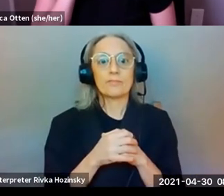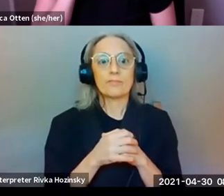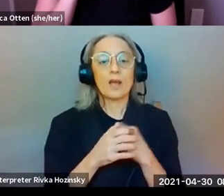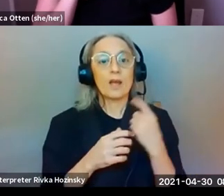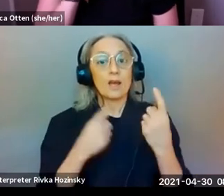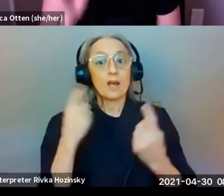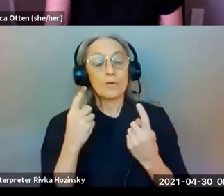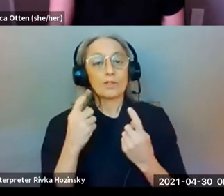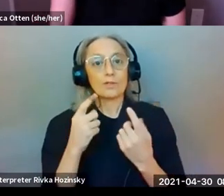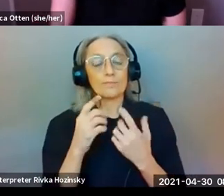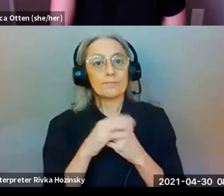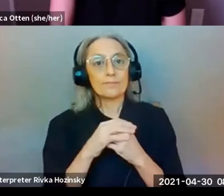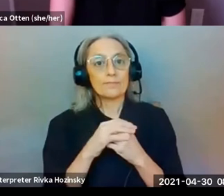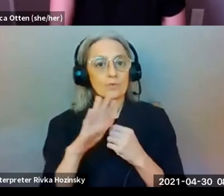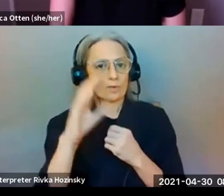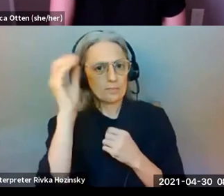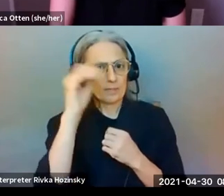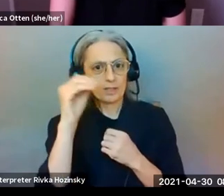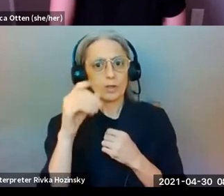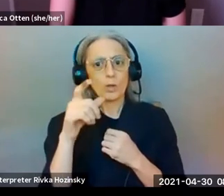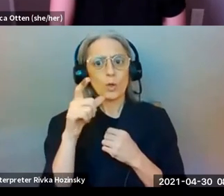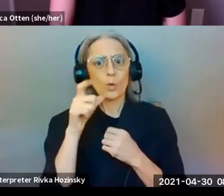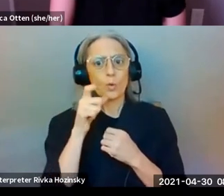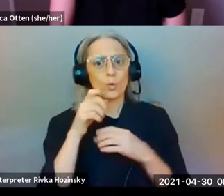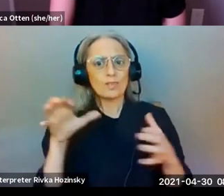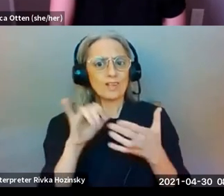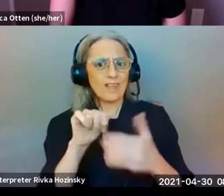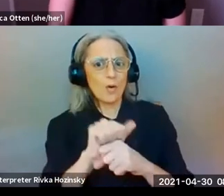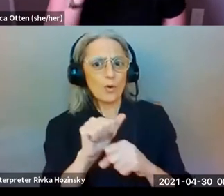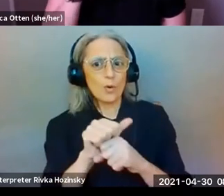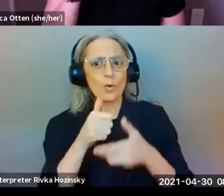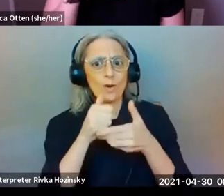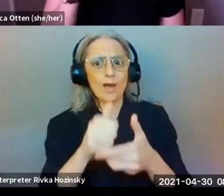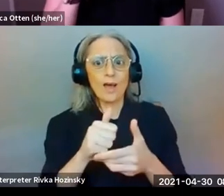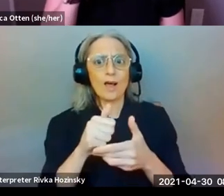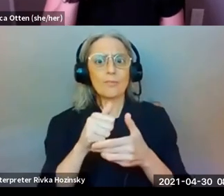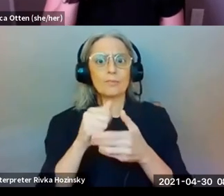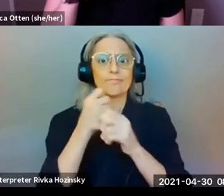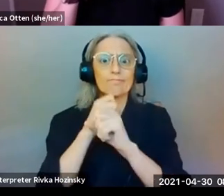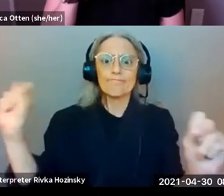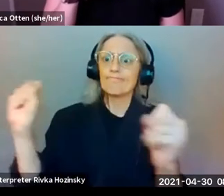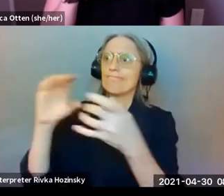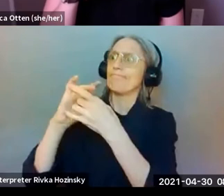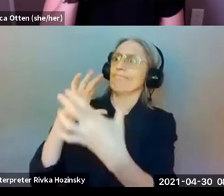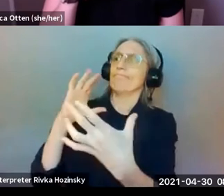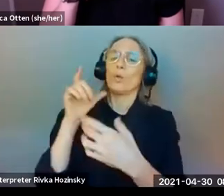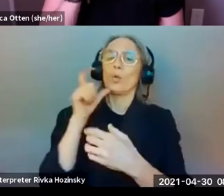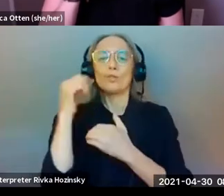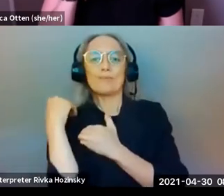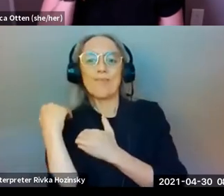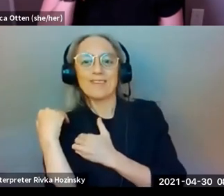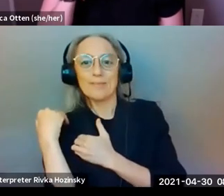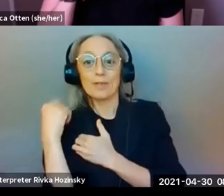lot in terms of, like, who does decolonization, and then who is responsible for decolonization?